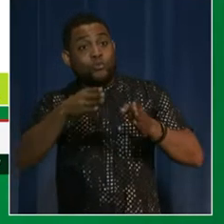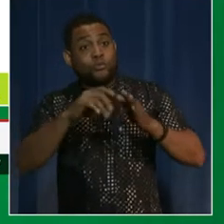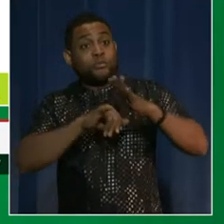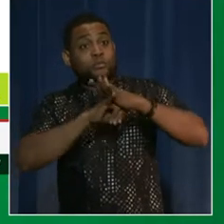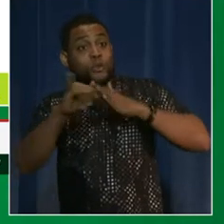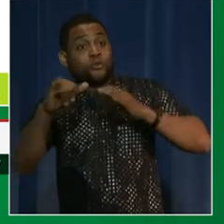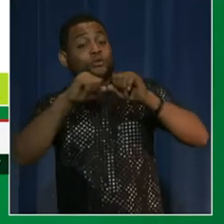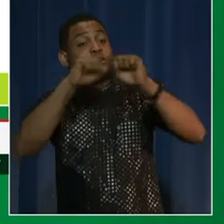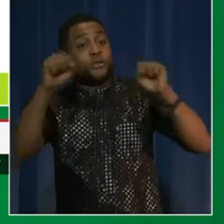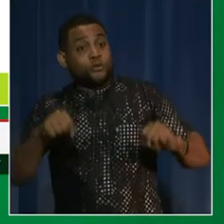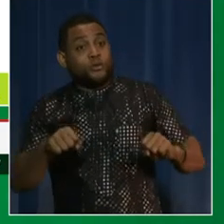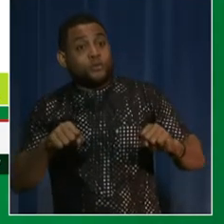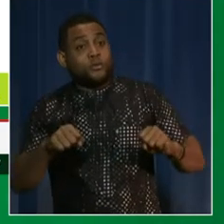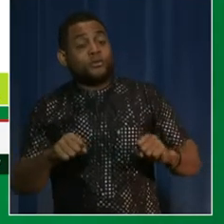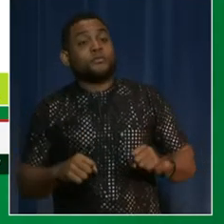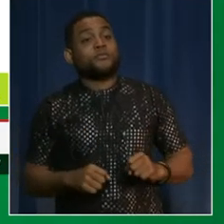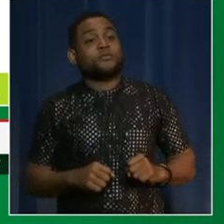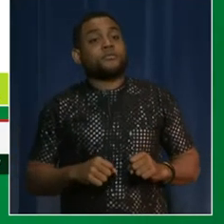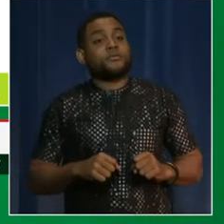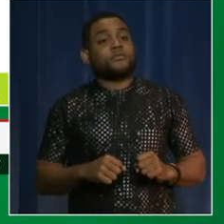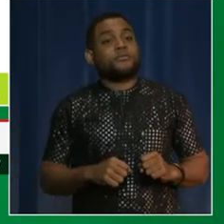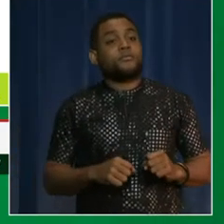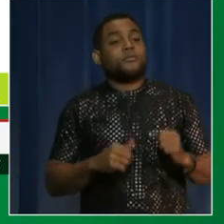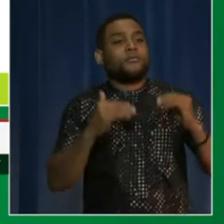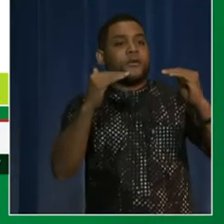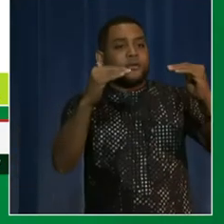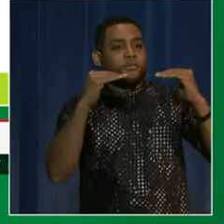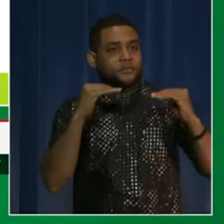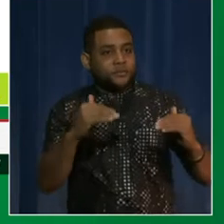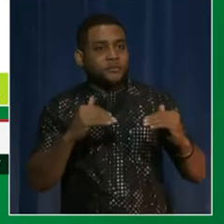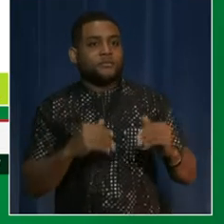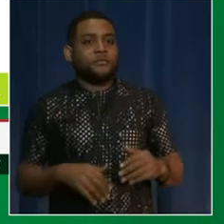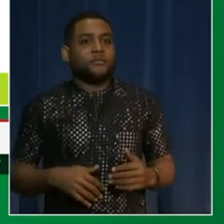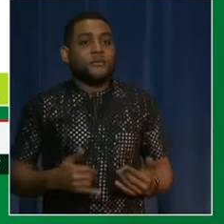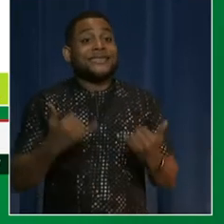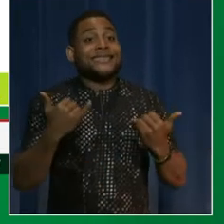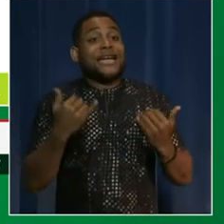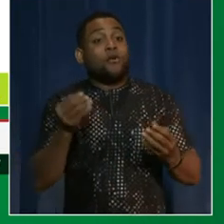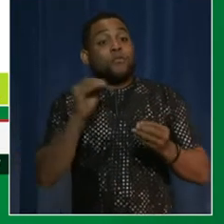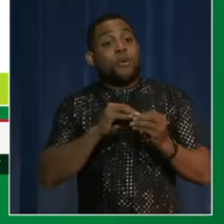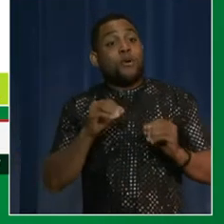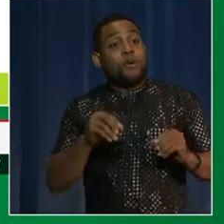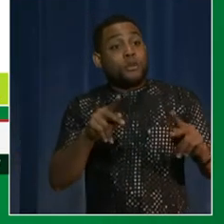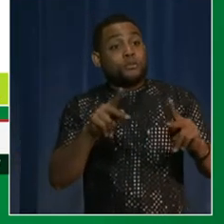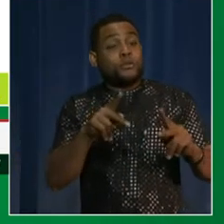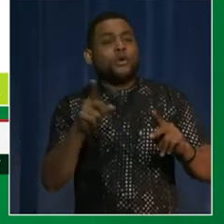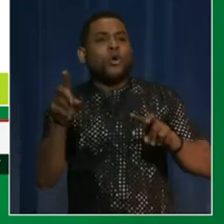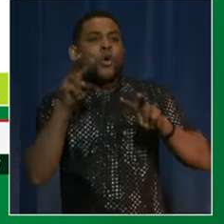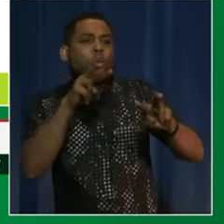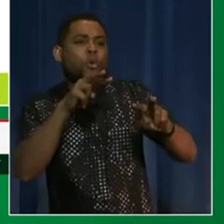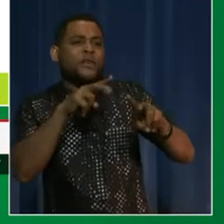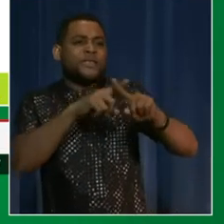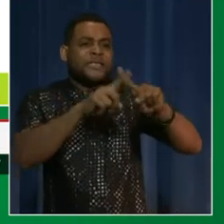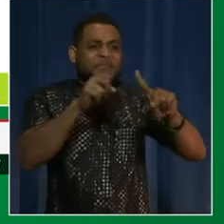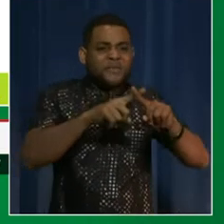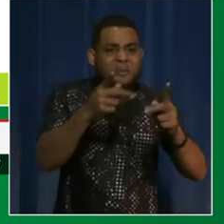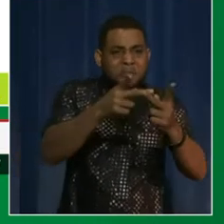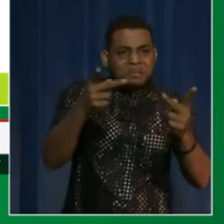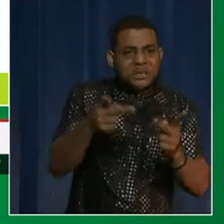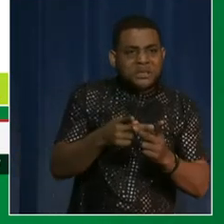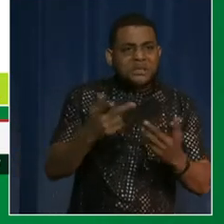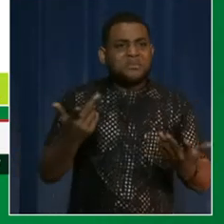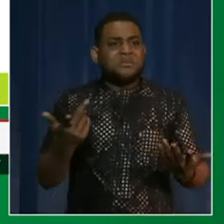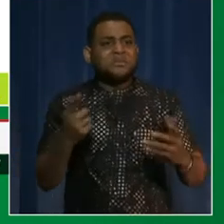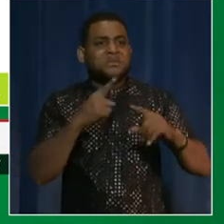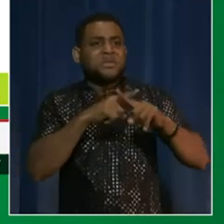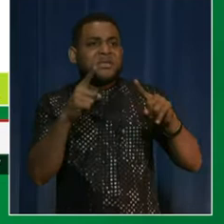So the next set of opportunities are smaller solicitations that we're looking to really provide capacity building opportunities